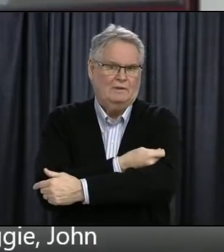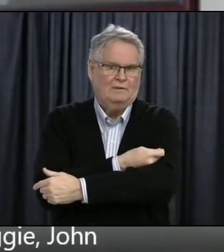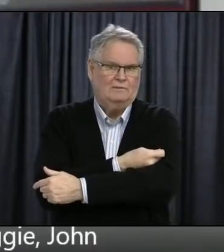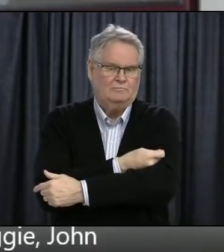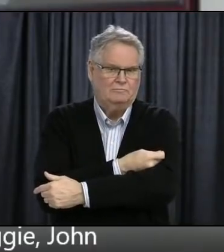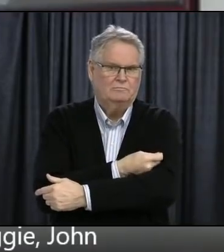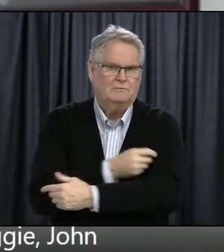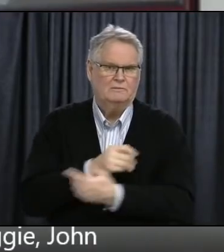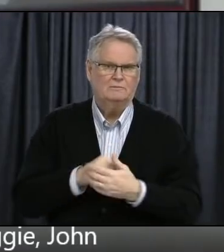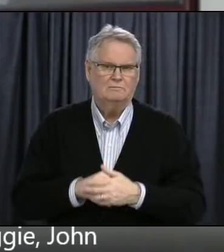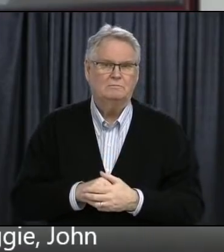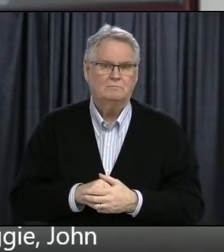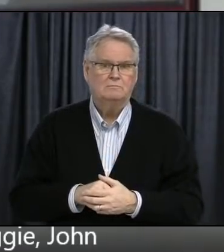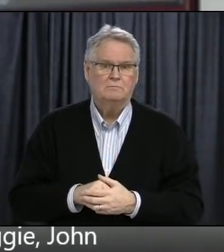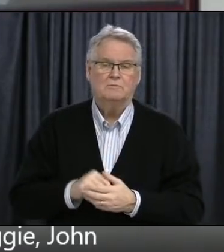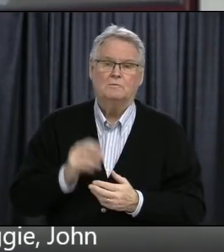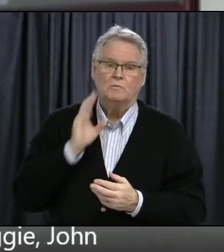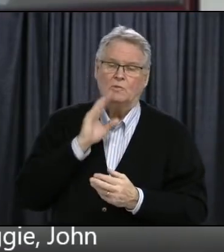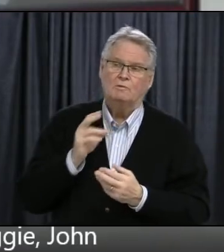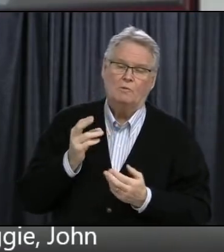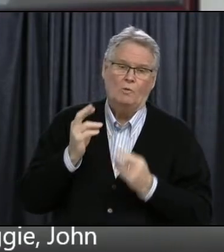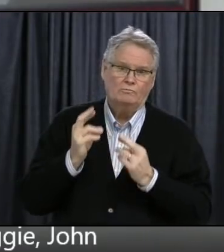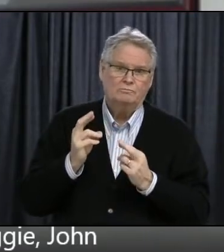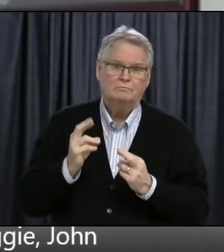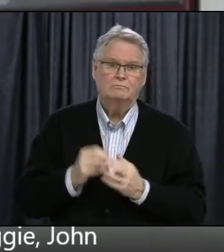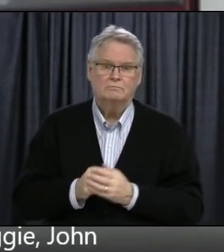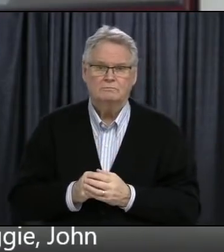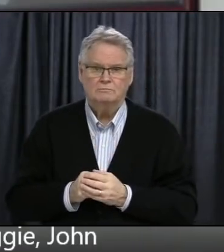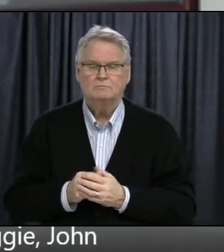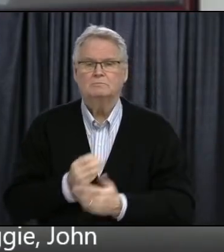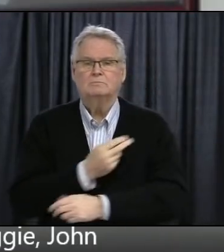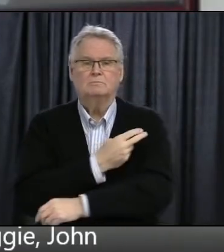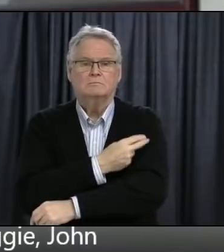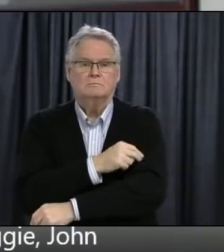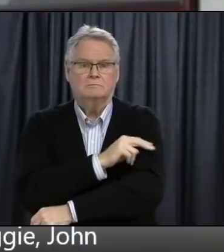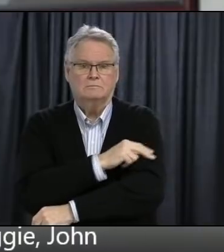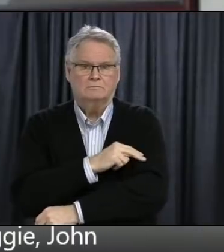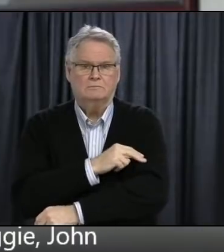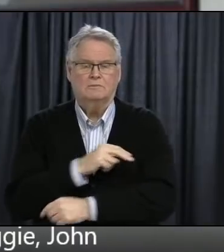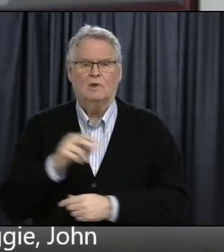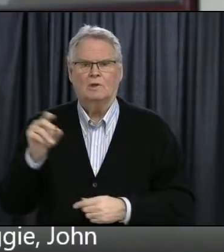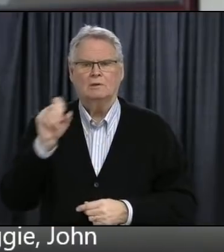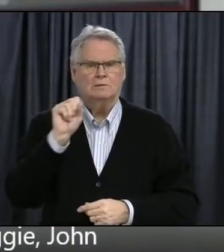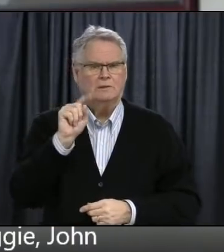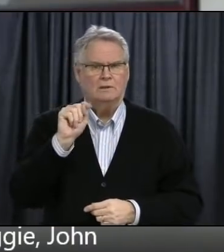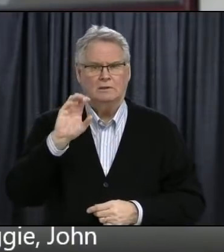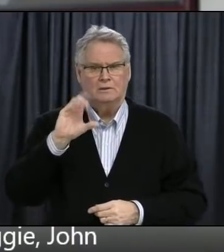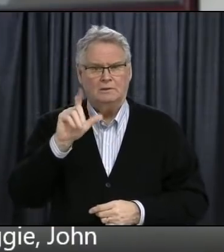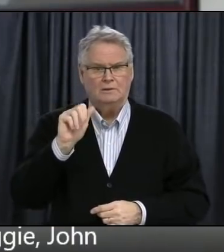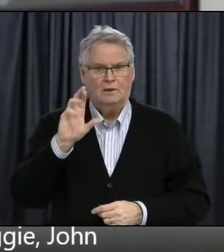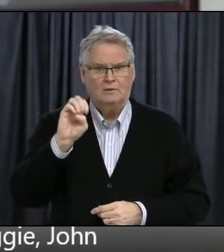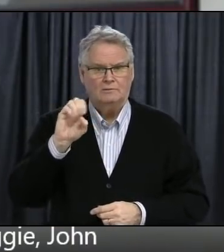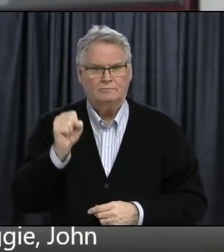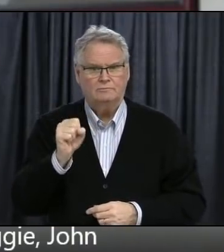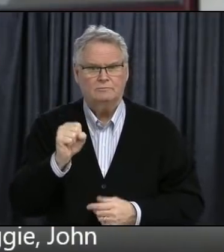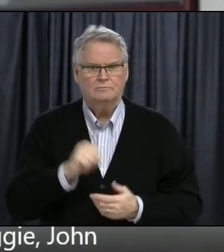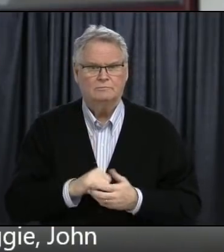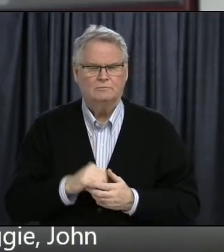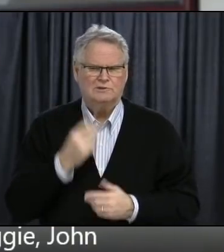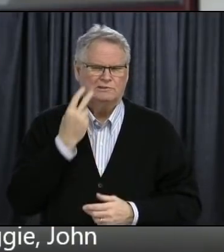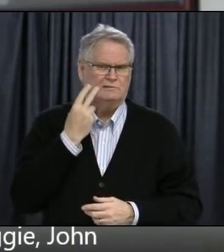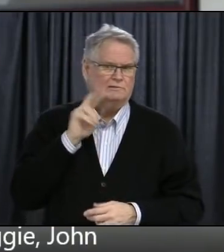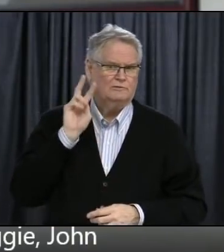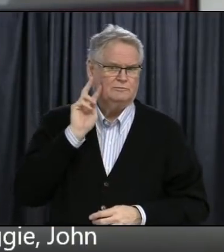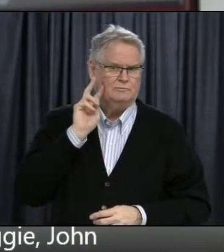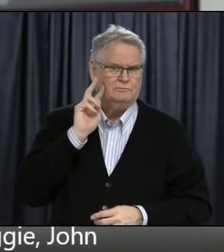ago, the situation there was portrayed to me as contained. And again, a further round of testing